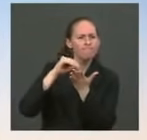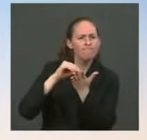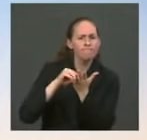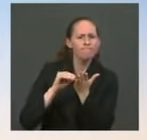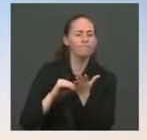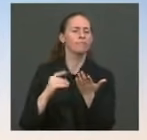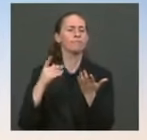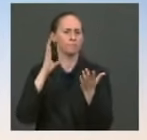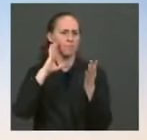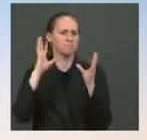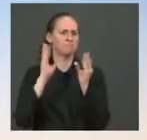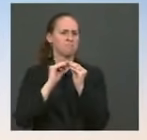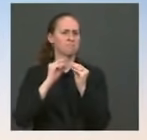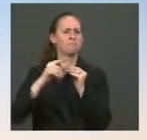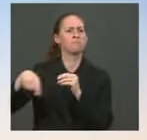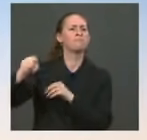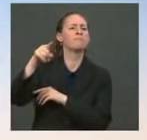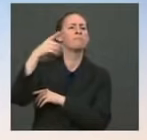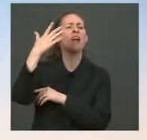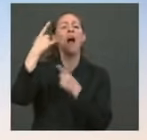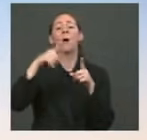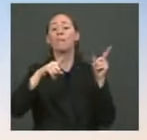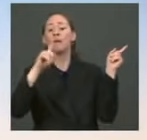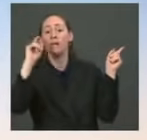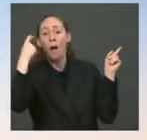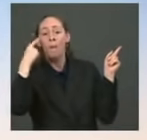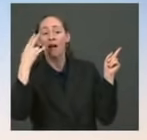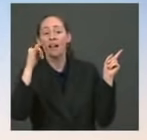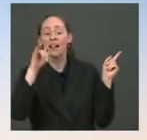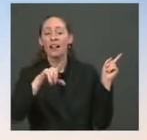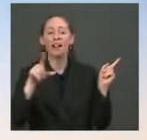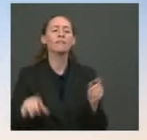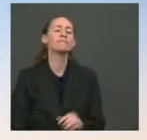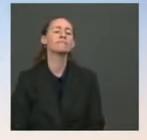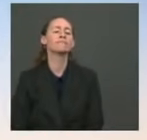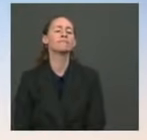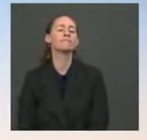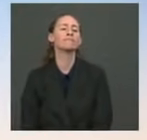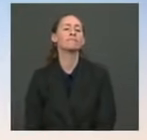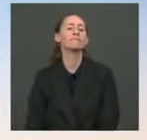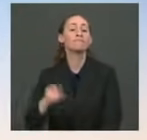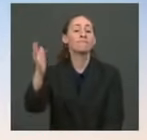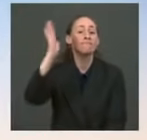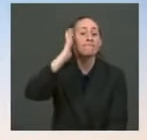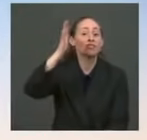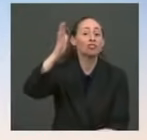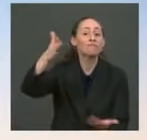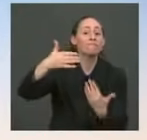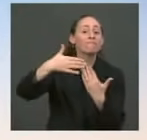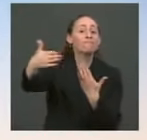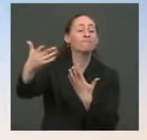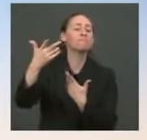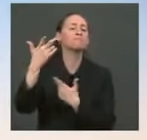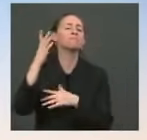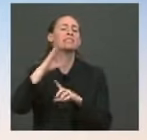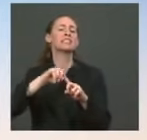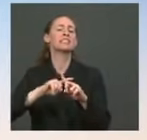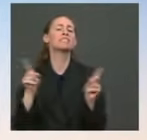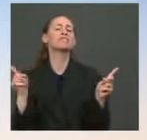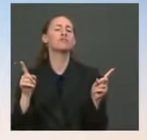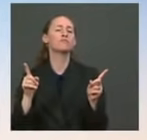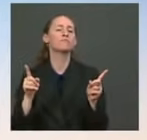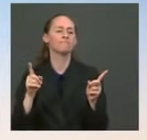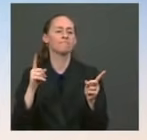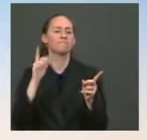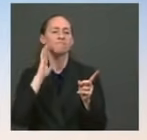Hill. But also, over the horizon capacity is not the same as steps that were taken, as is it was in the case of this drone